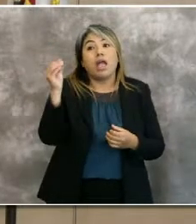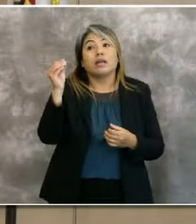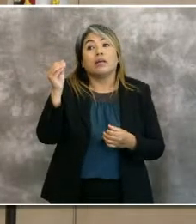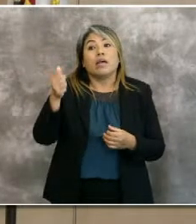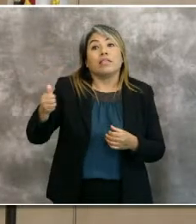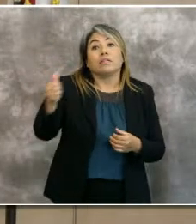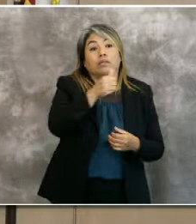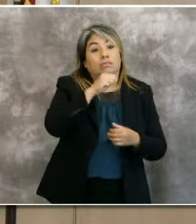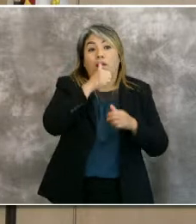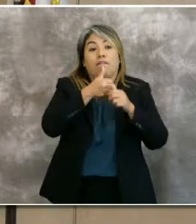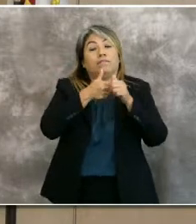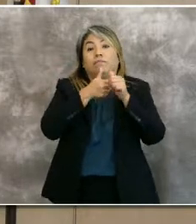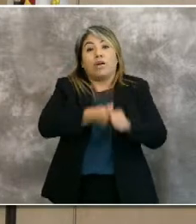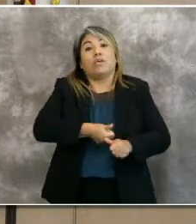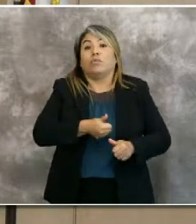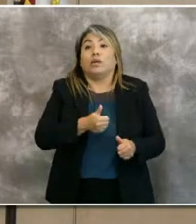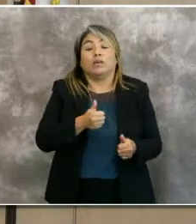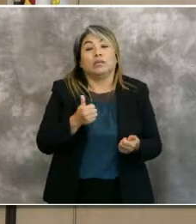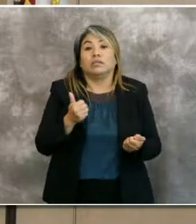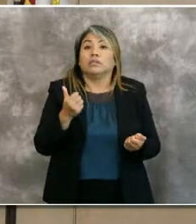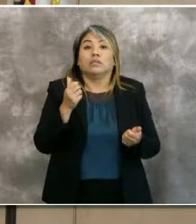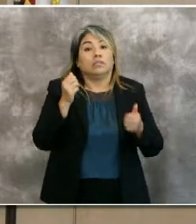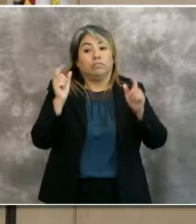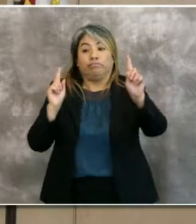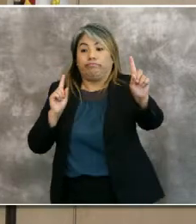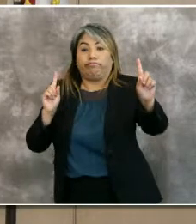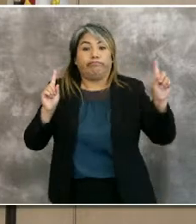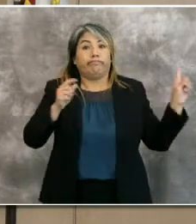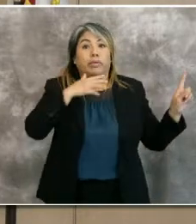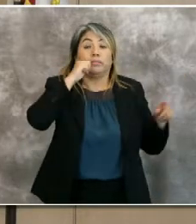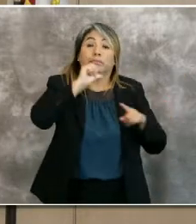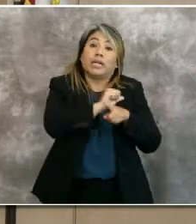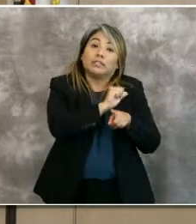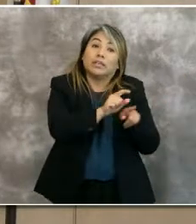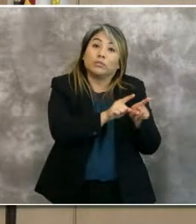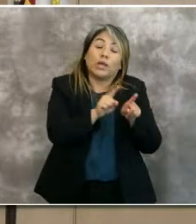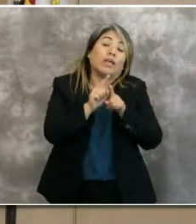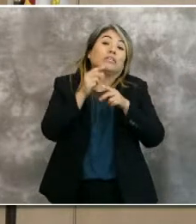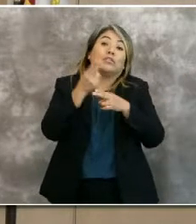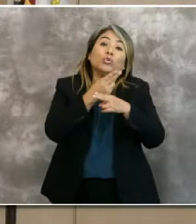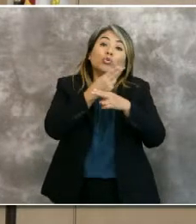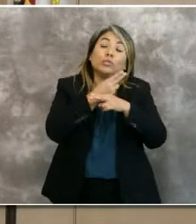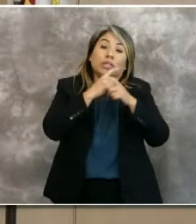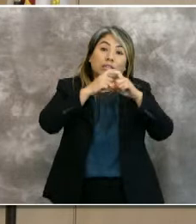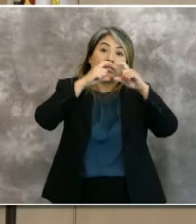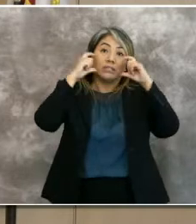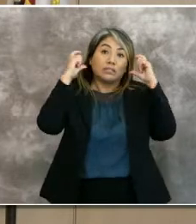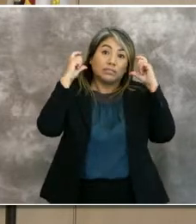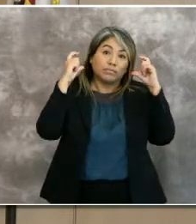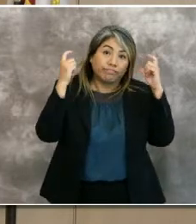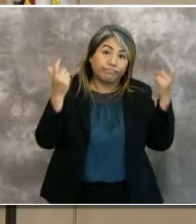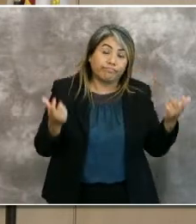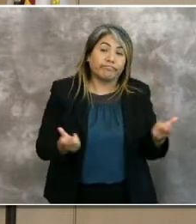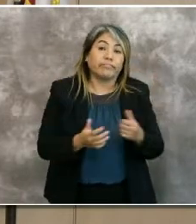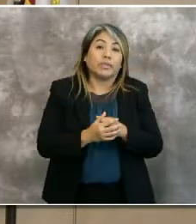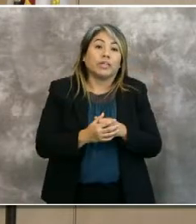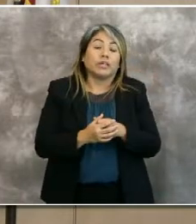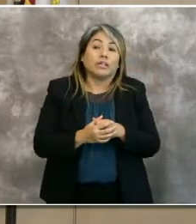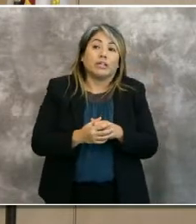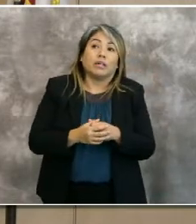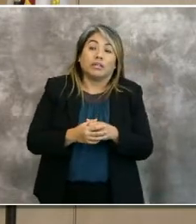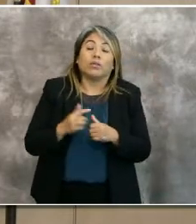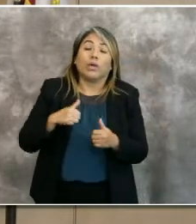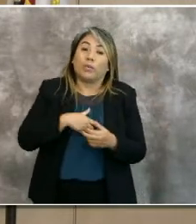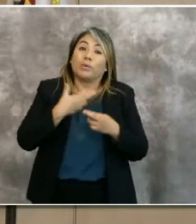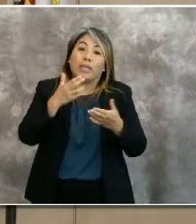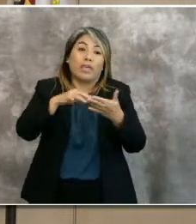not adhering to our social distancing best practices, as well as the use of facial coverings where